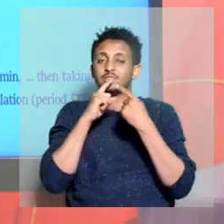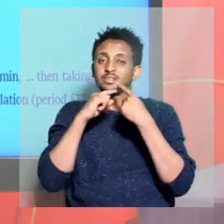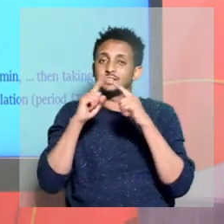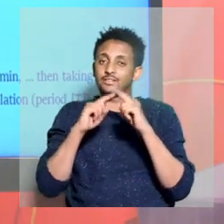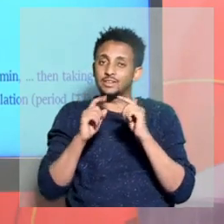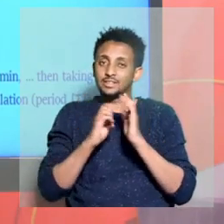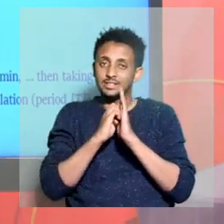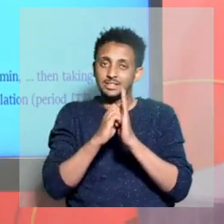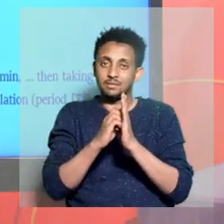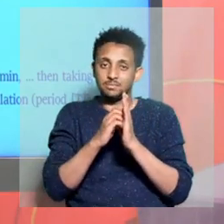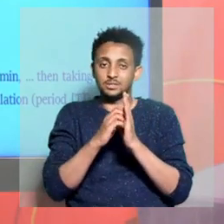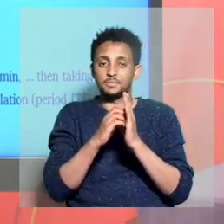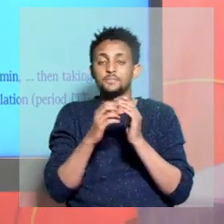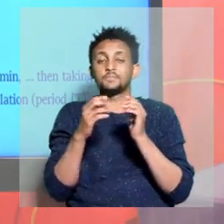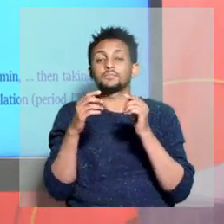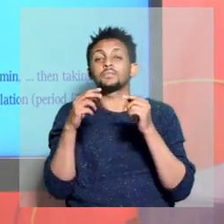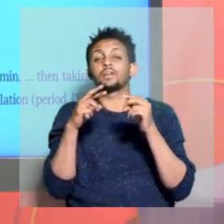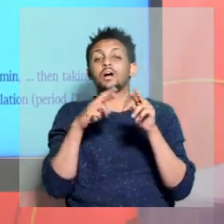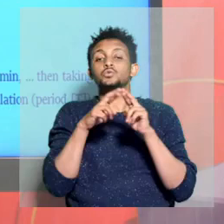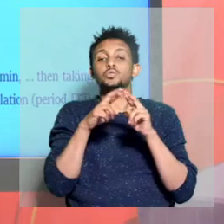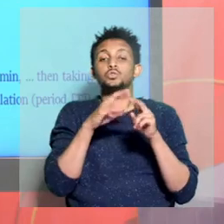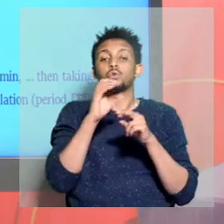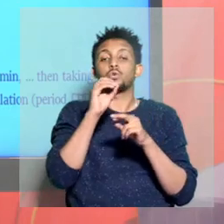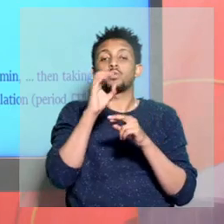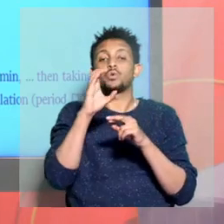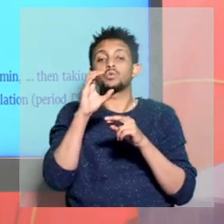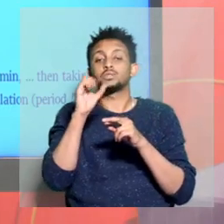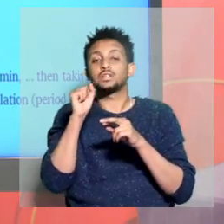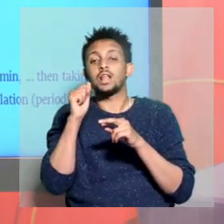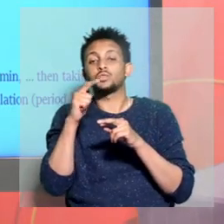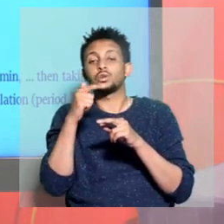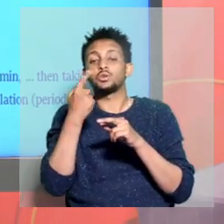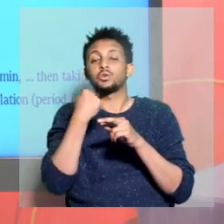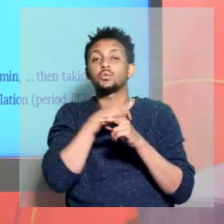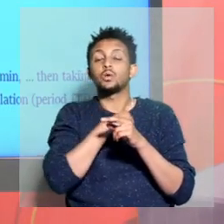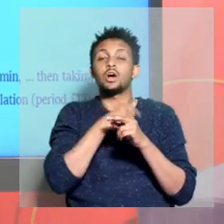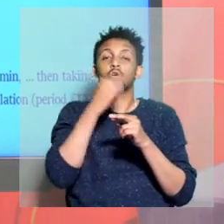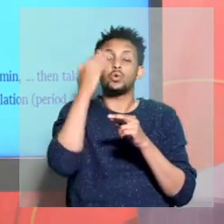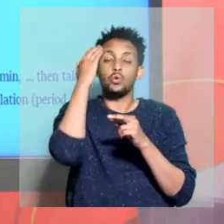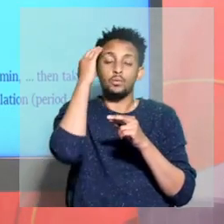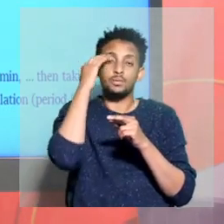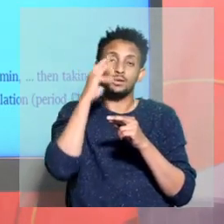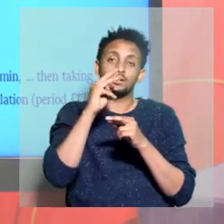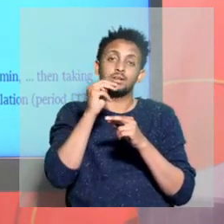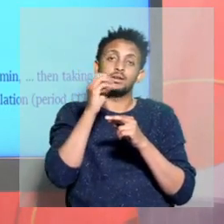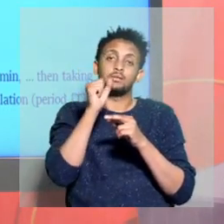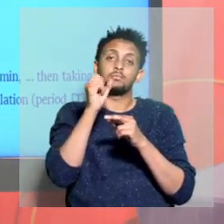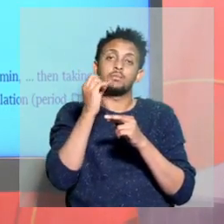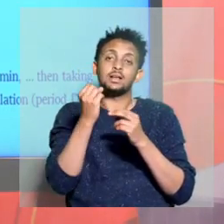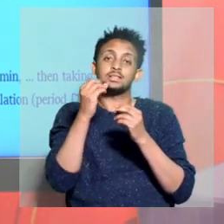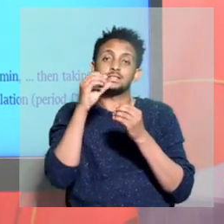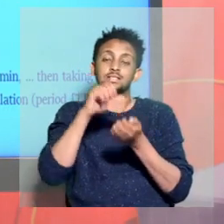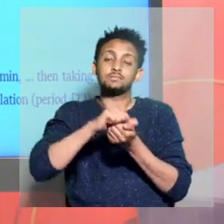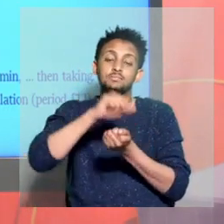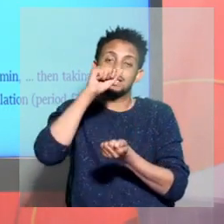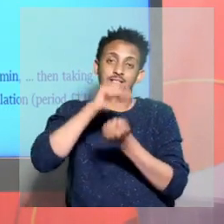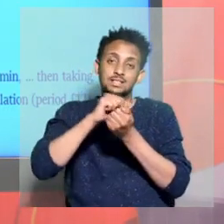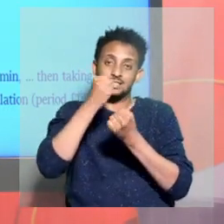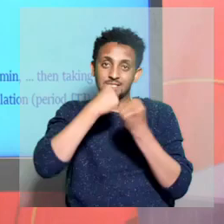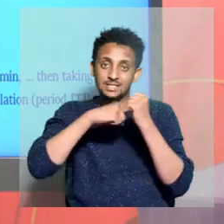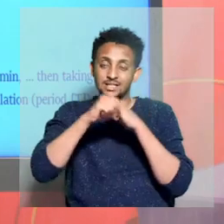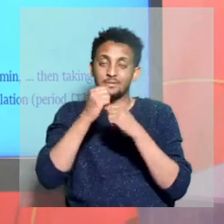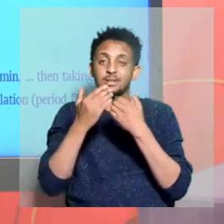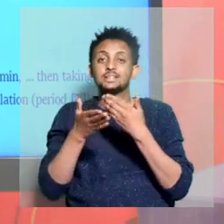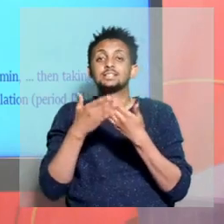different examples associated with oscillatory motion, but the most common are a mass spring system and